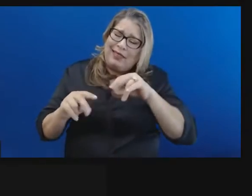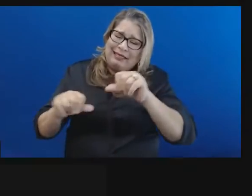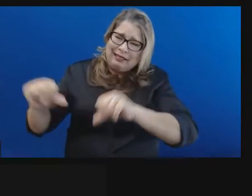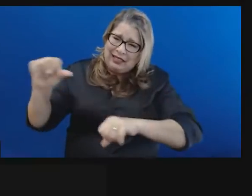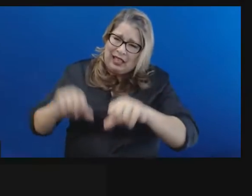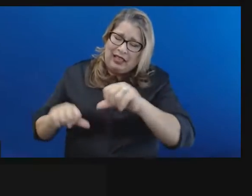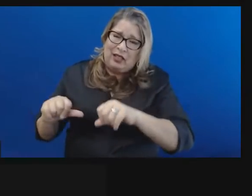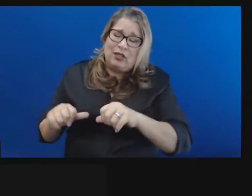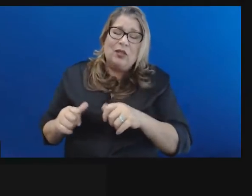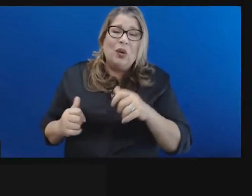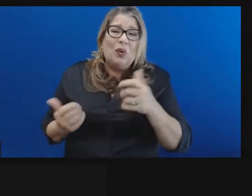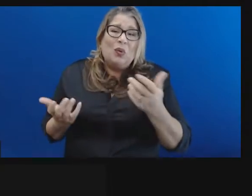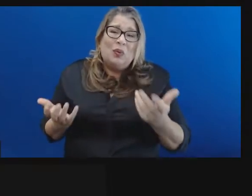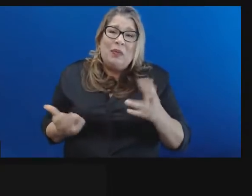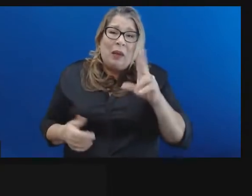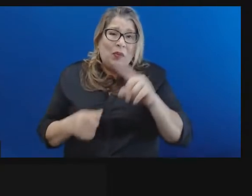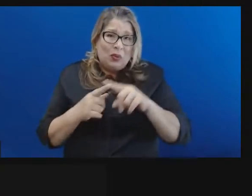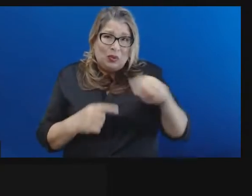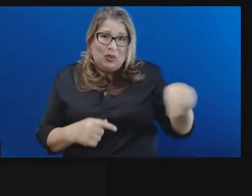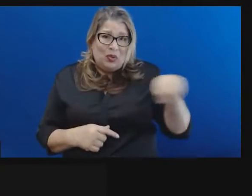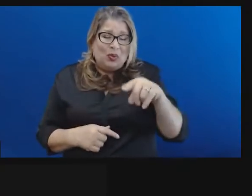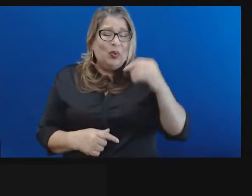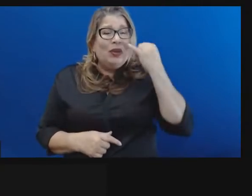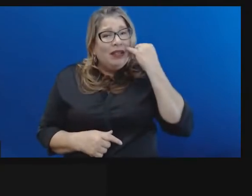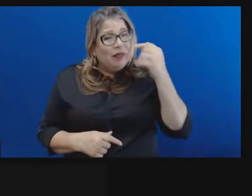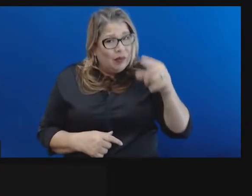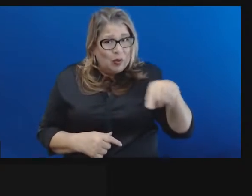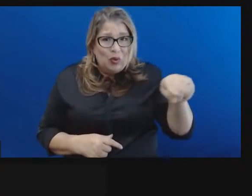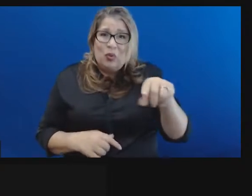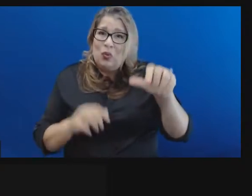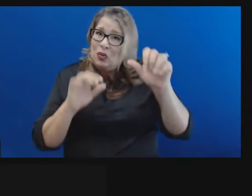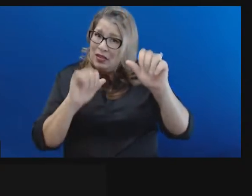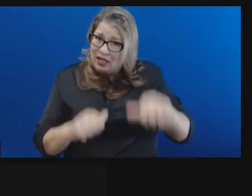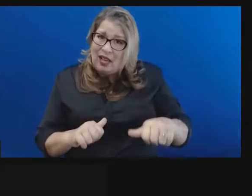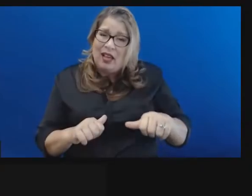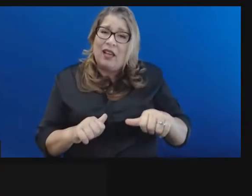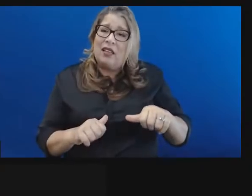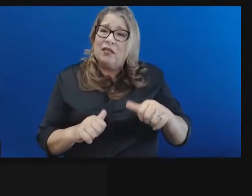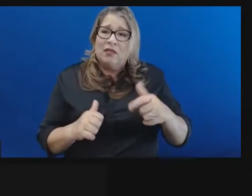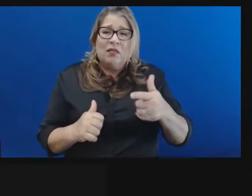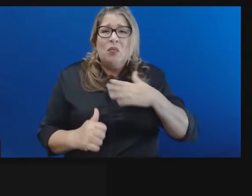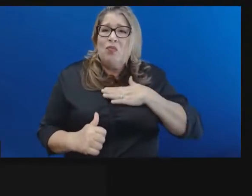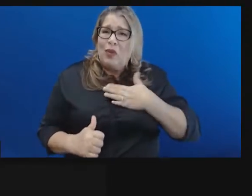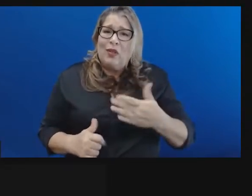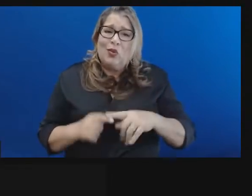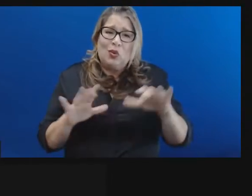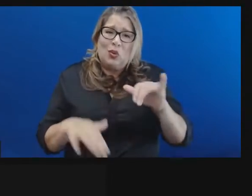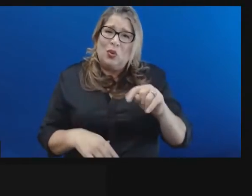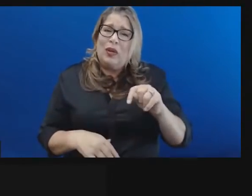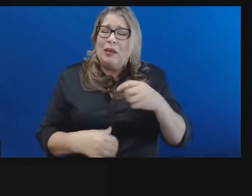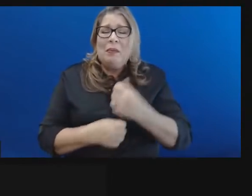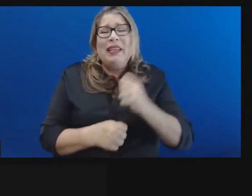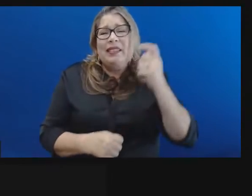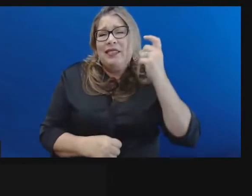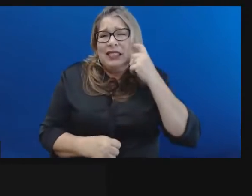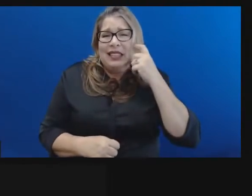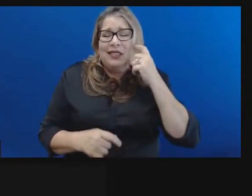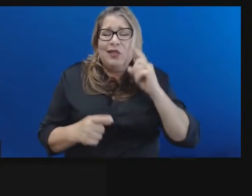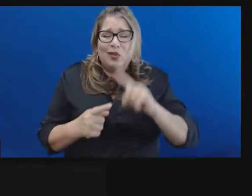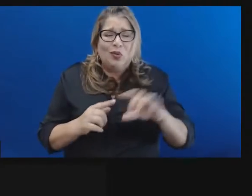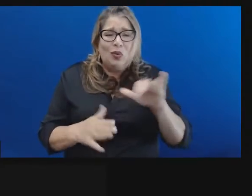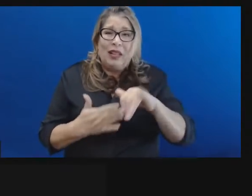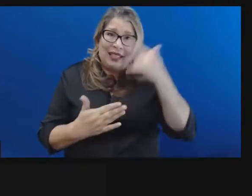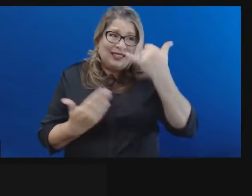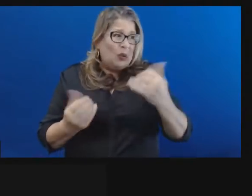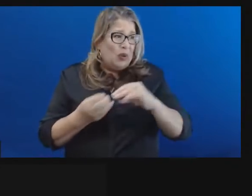to, especially now where transmission is still high, to consider doing it. And I think it does make a lot of sense to make that urging